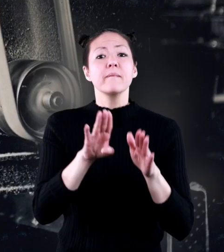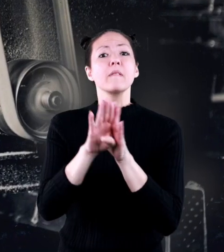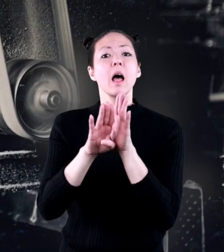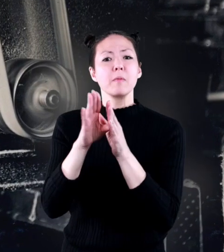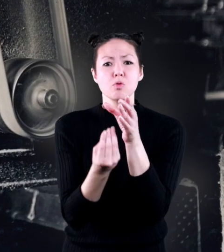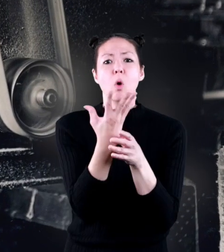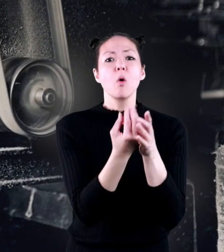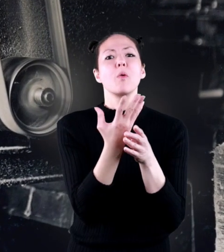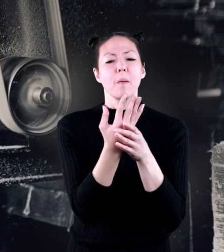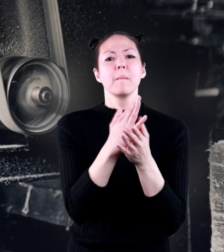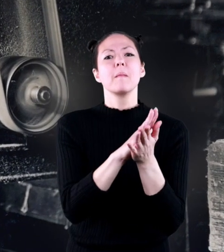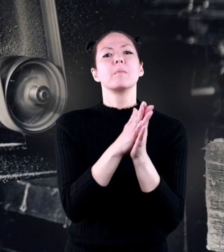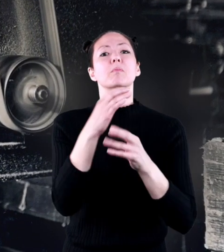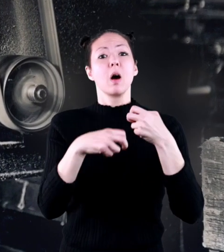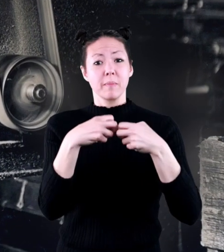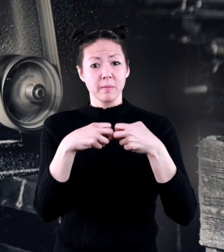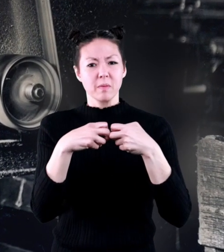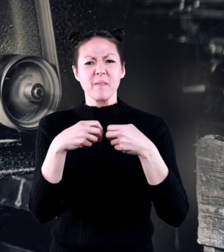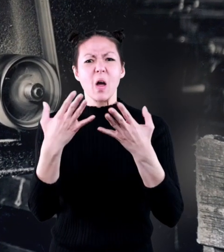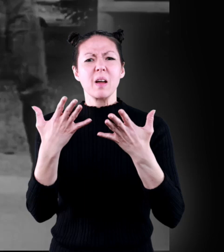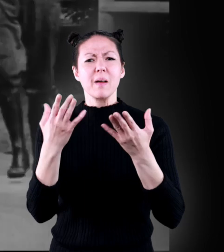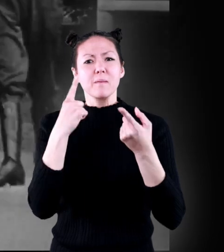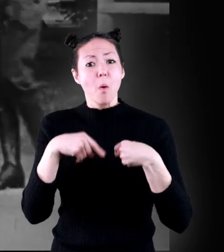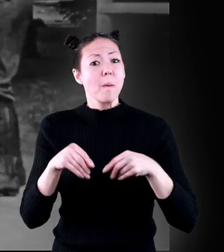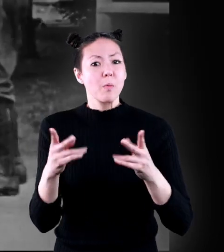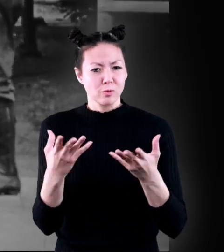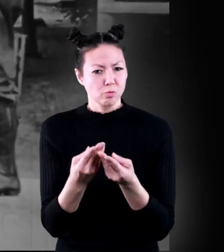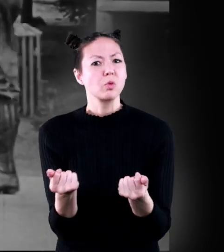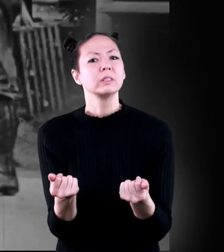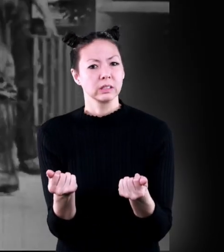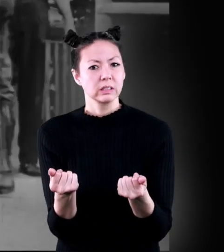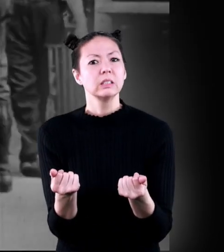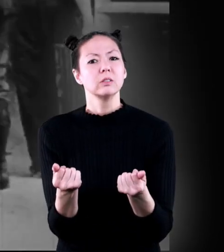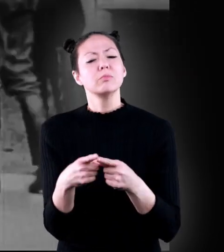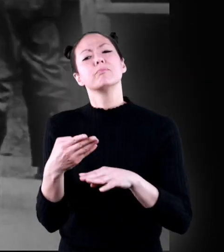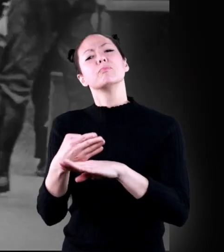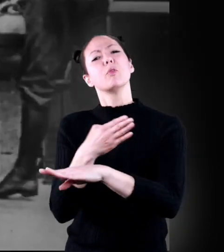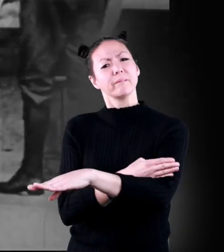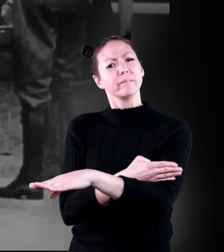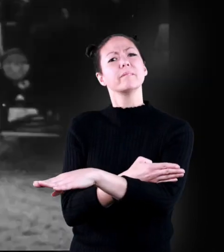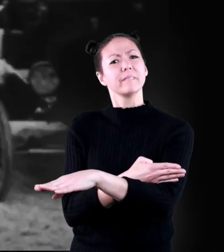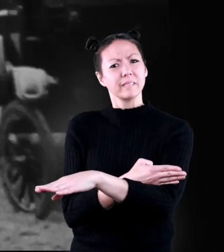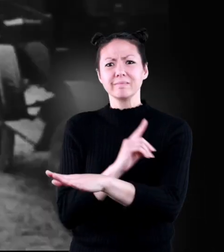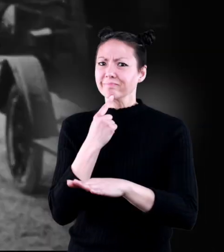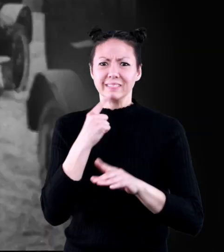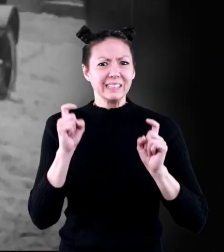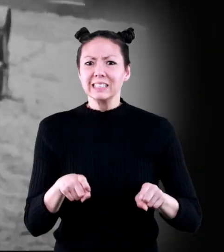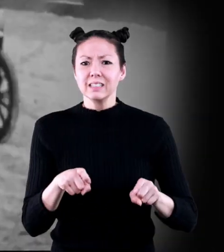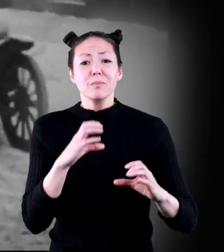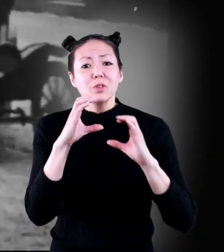bring problems, which provide opportunities for solutions. Despite the problem, other improvements were made in communication